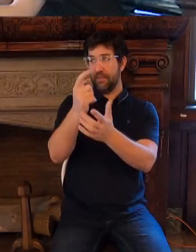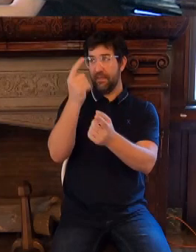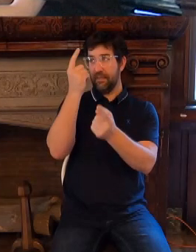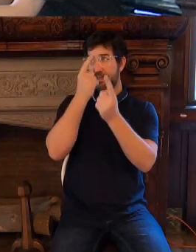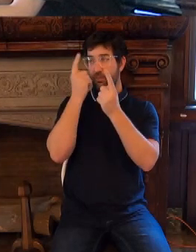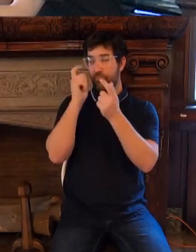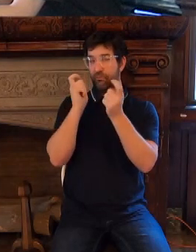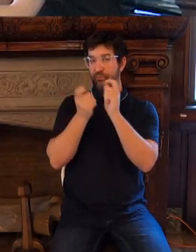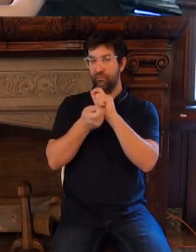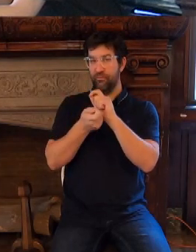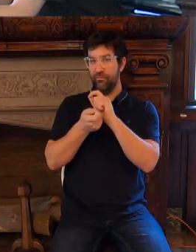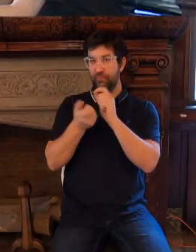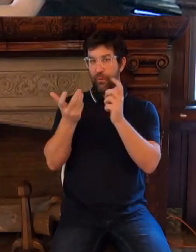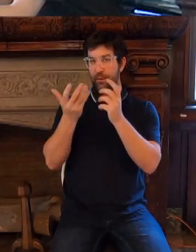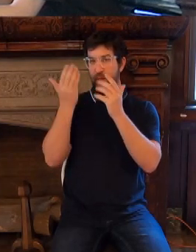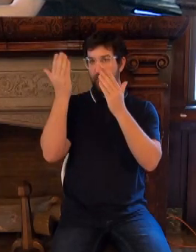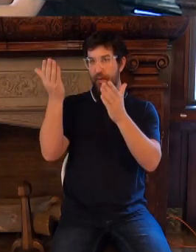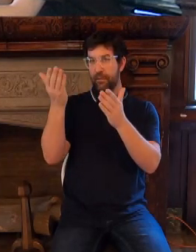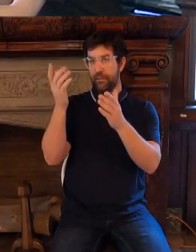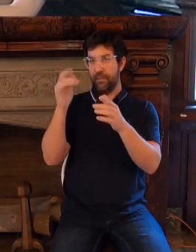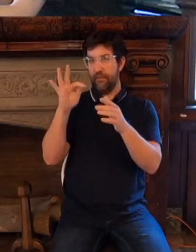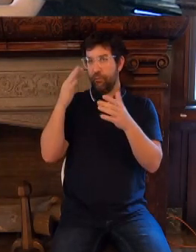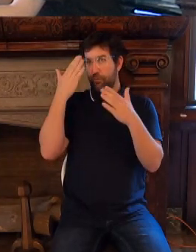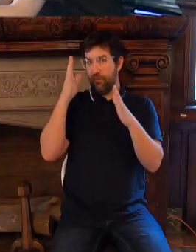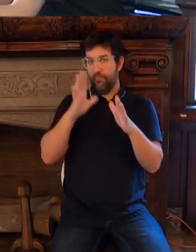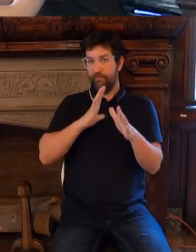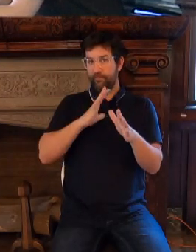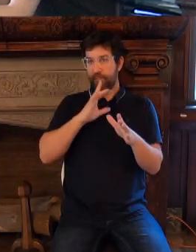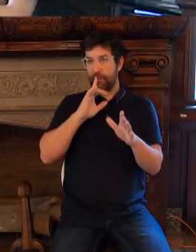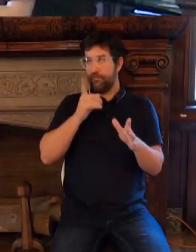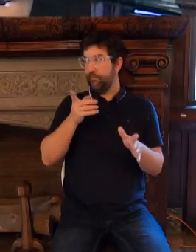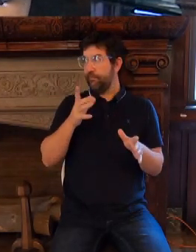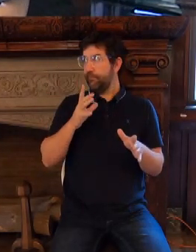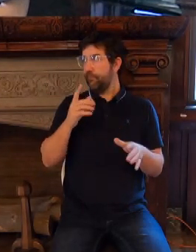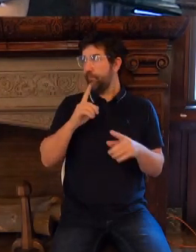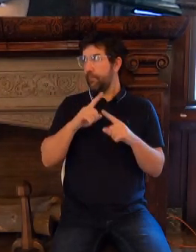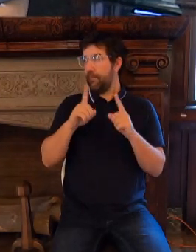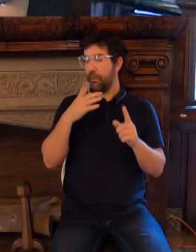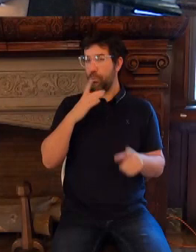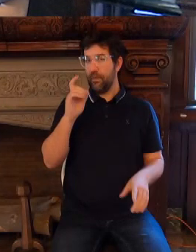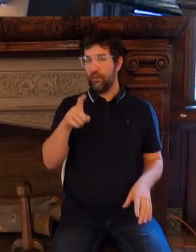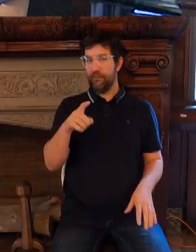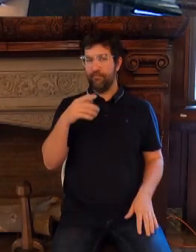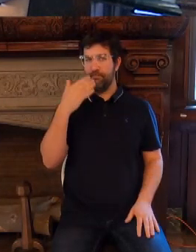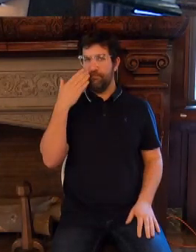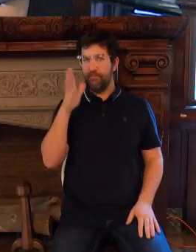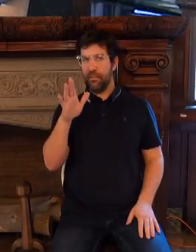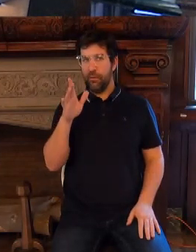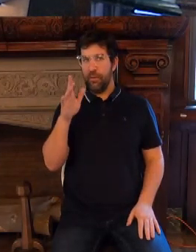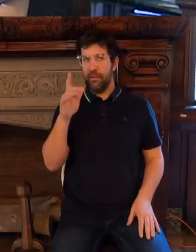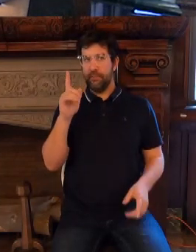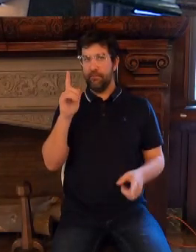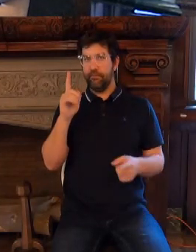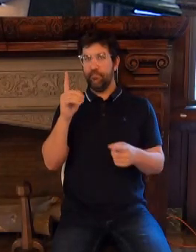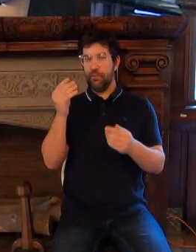to change, or what's the thought there? And if you don't know the answer, that's fine. I didn't know that existed till now. And so I